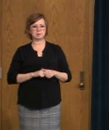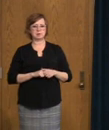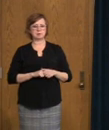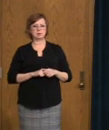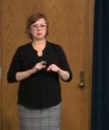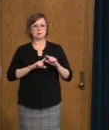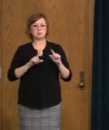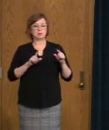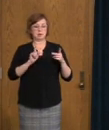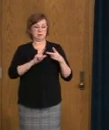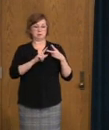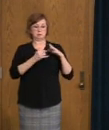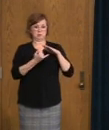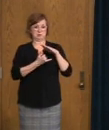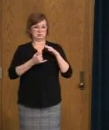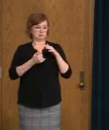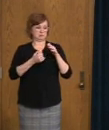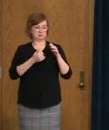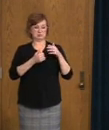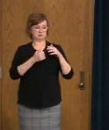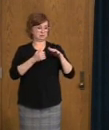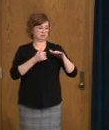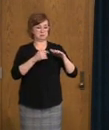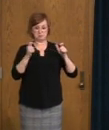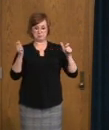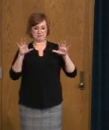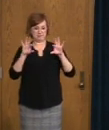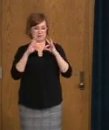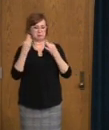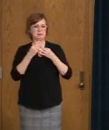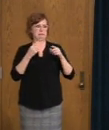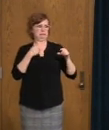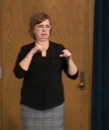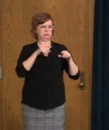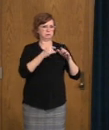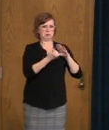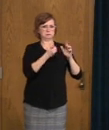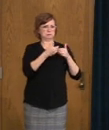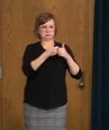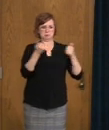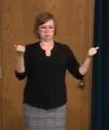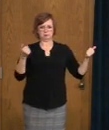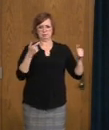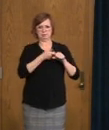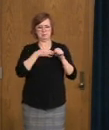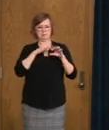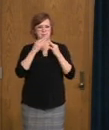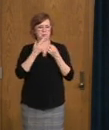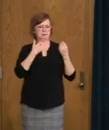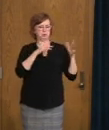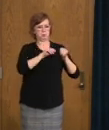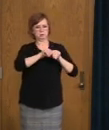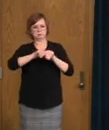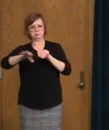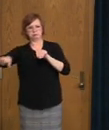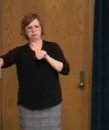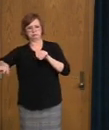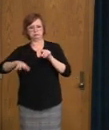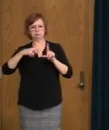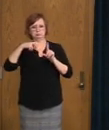household. But we do see the bulk of the transmission happening, secondary cases in the household. We are still seeing